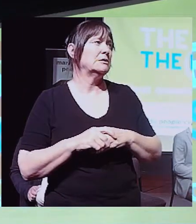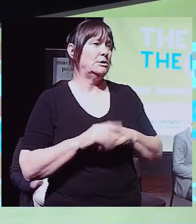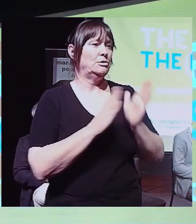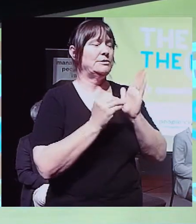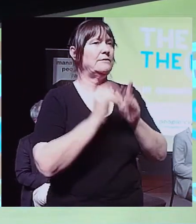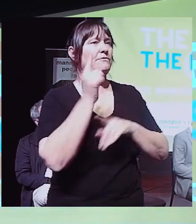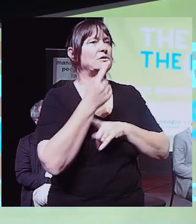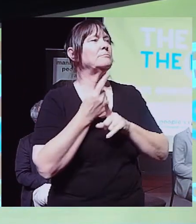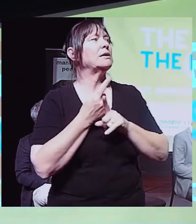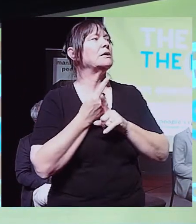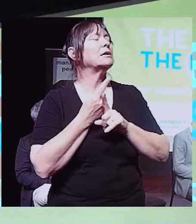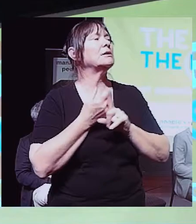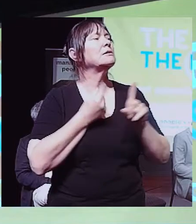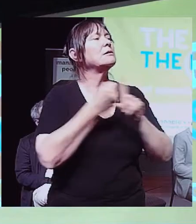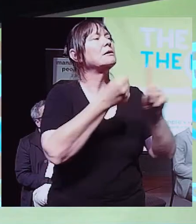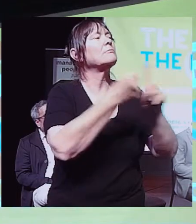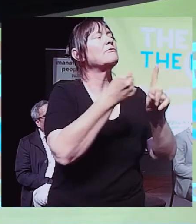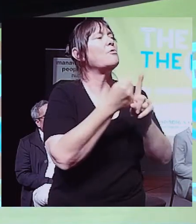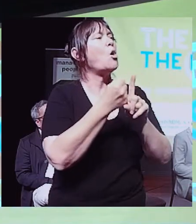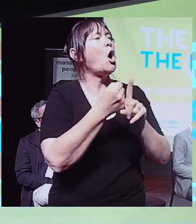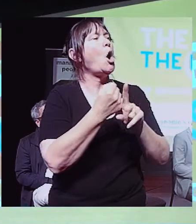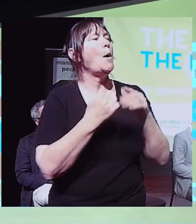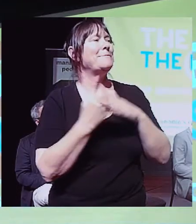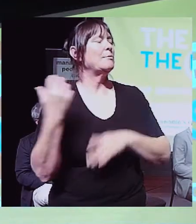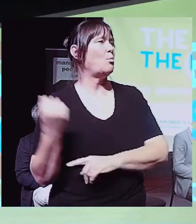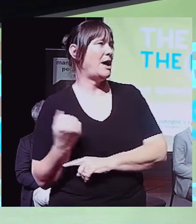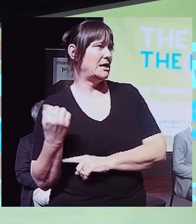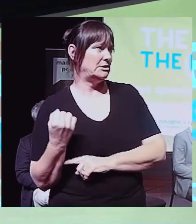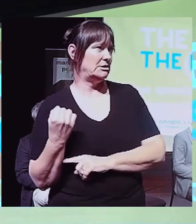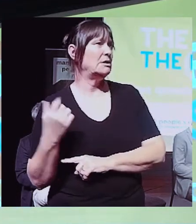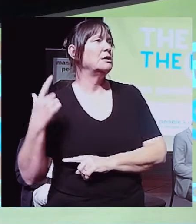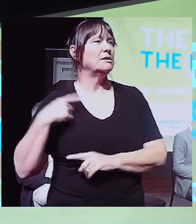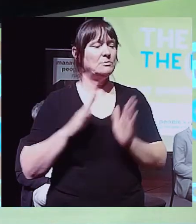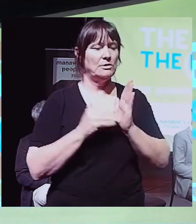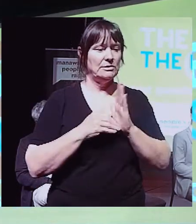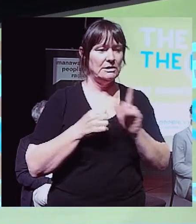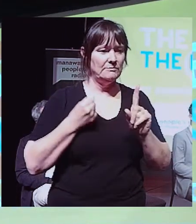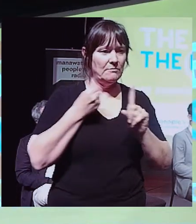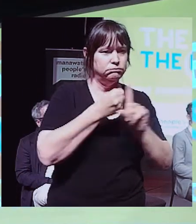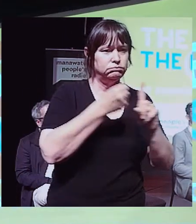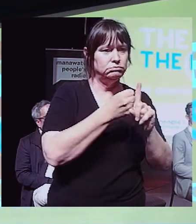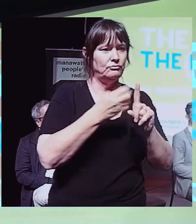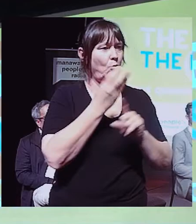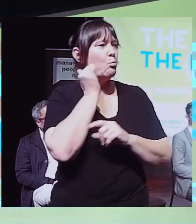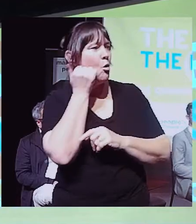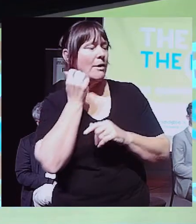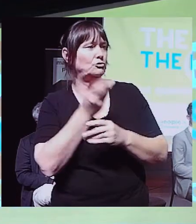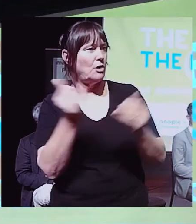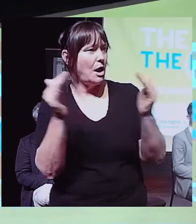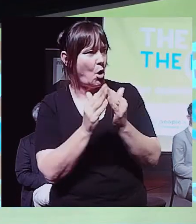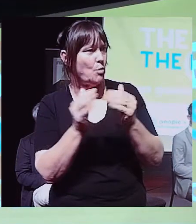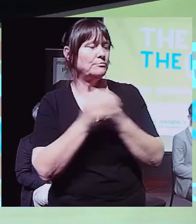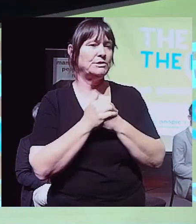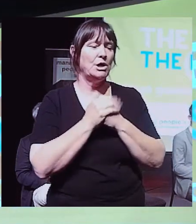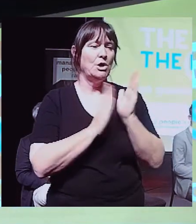minimum wage and pushing and successfully getting it higher. That's why New Zealand First has been consistently pushing for warmer, drier homes. That's why New Zealand First has